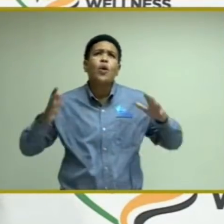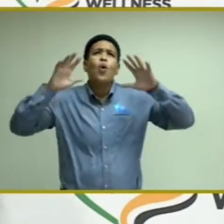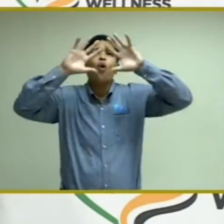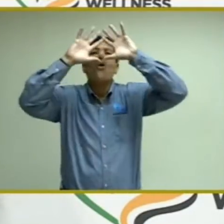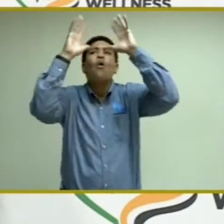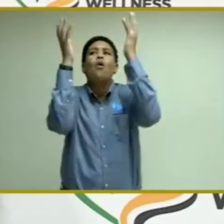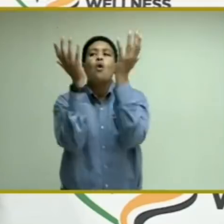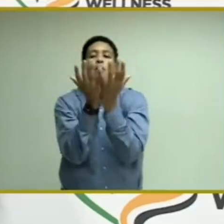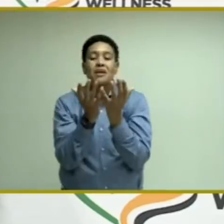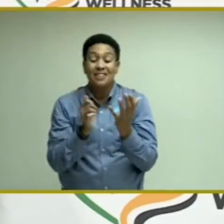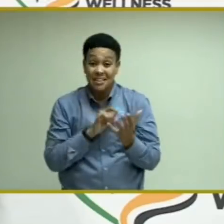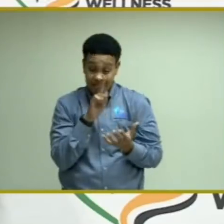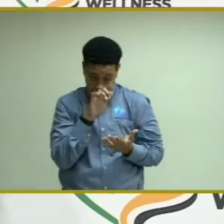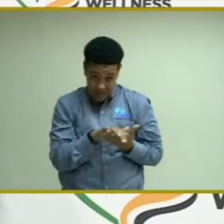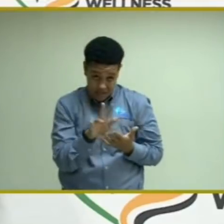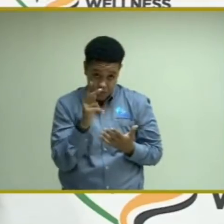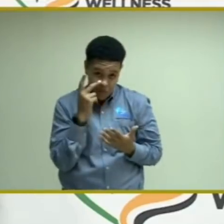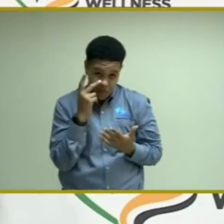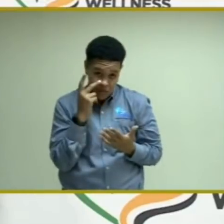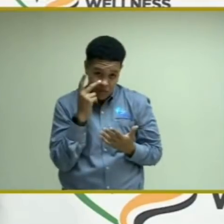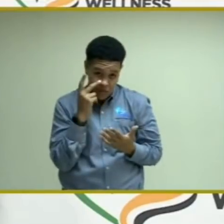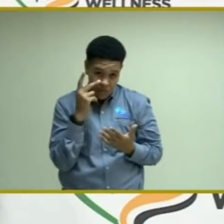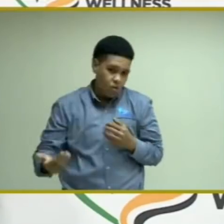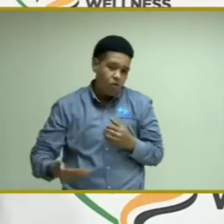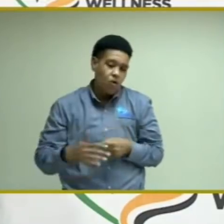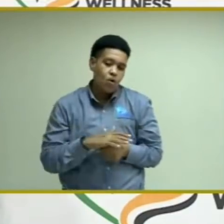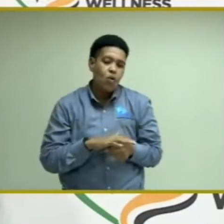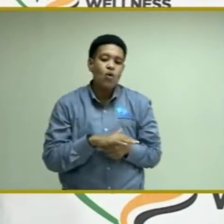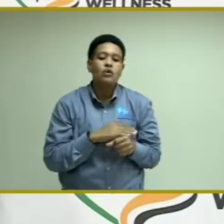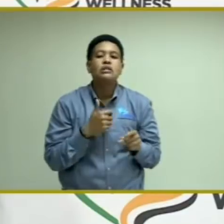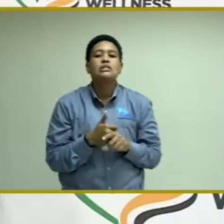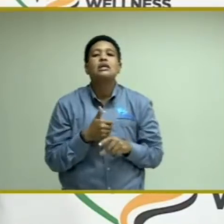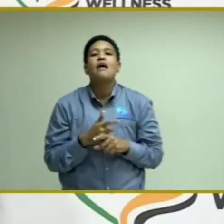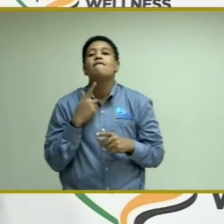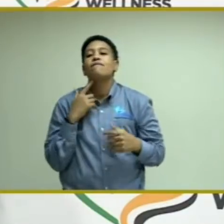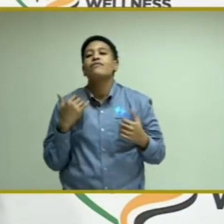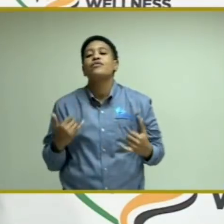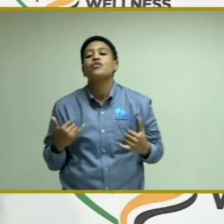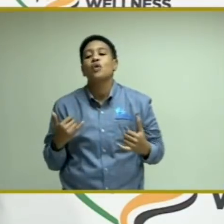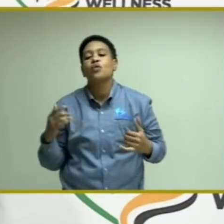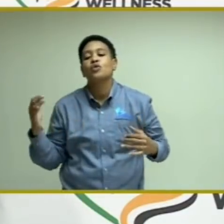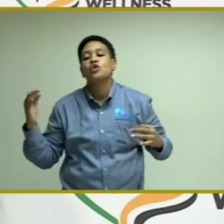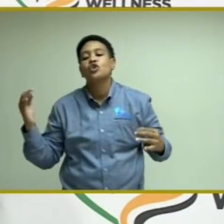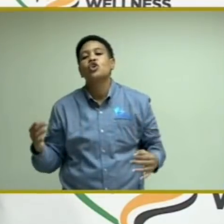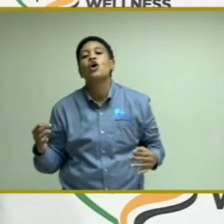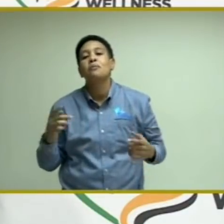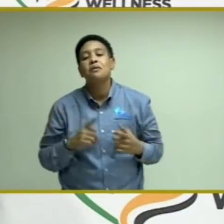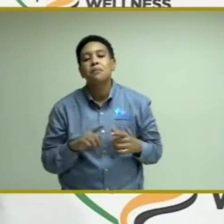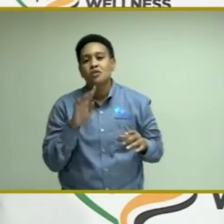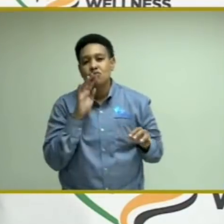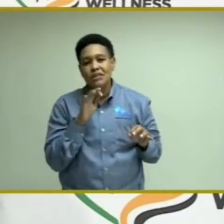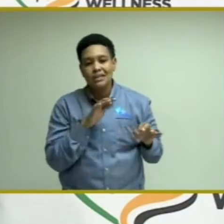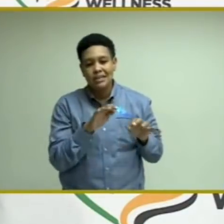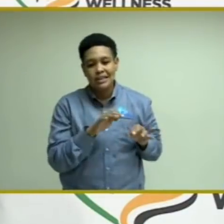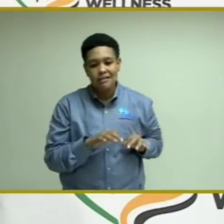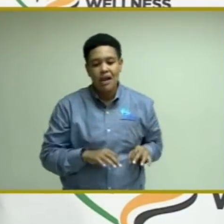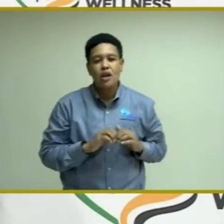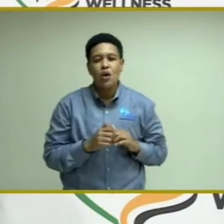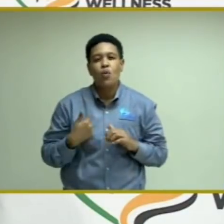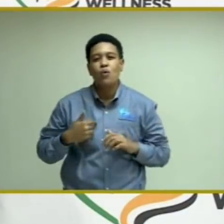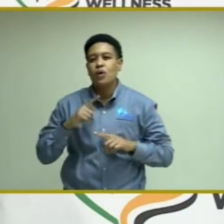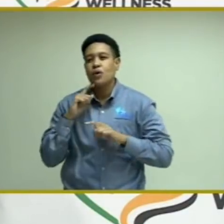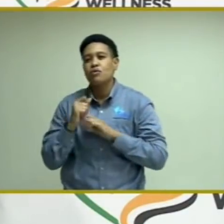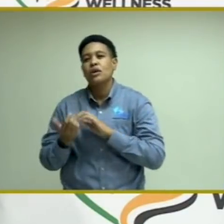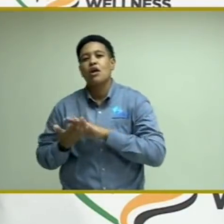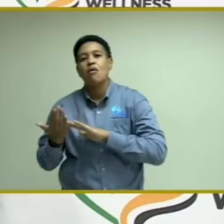globally, and I believe you will see more of it locally, are now determining and defining how we operate